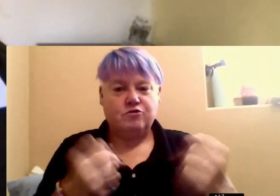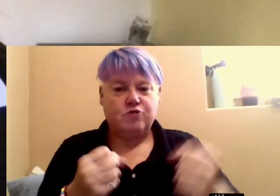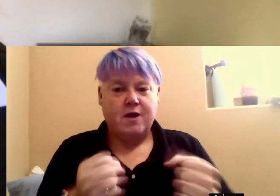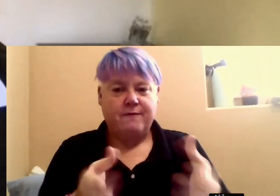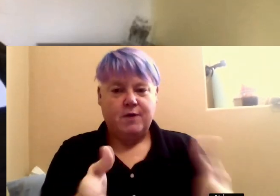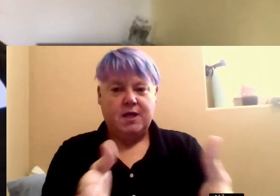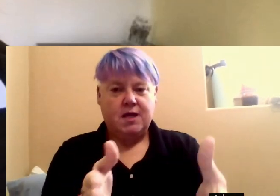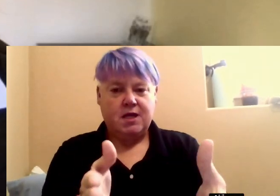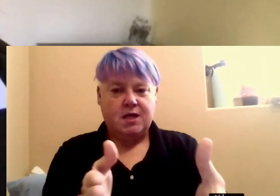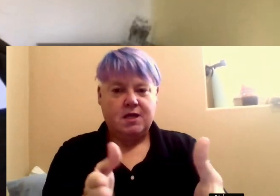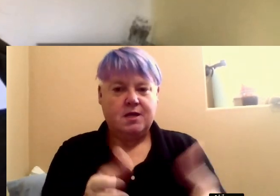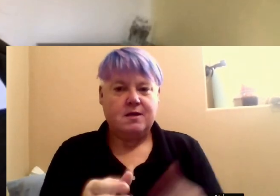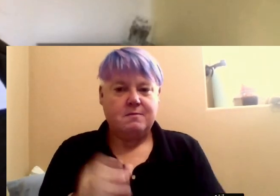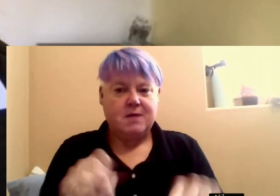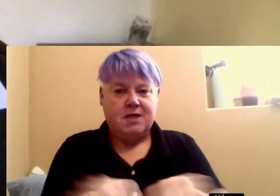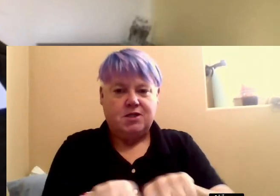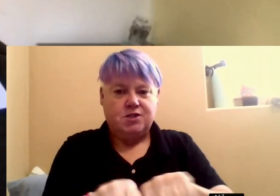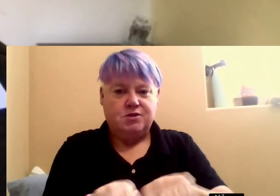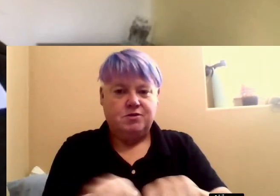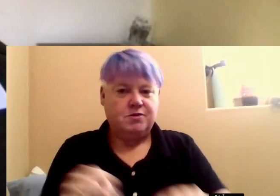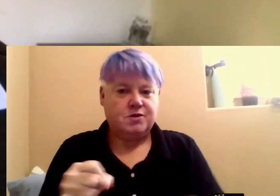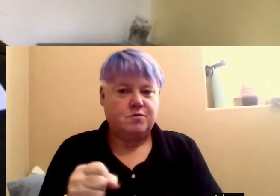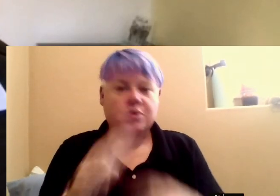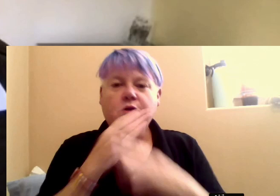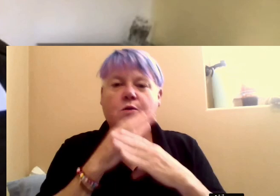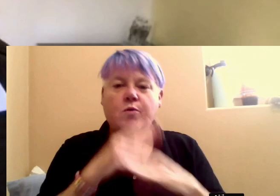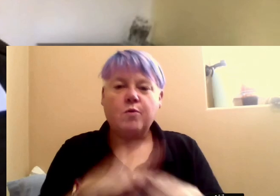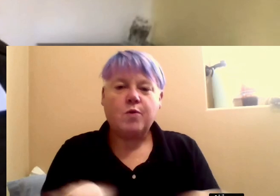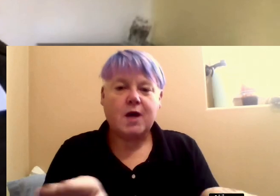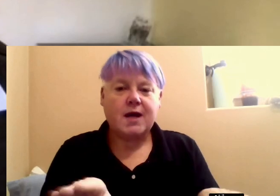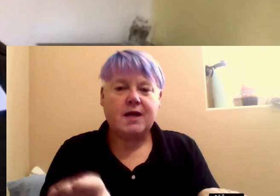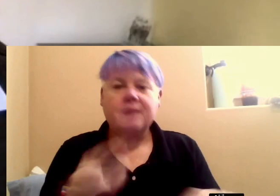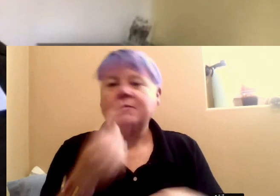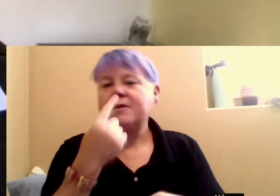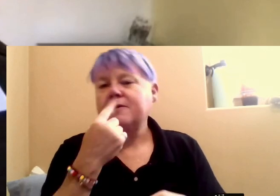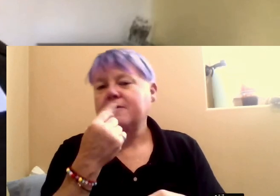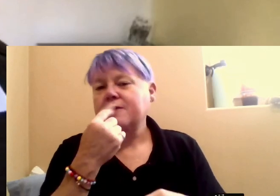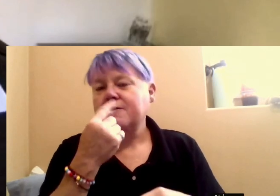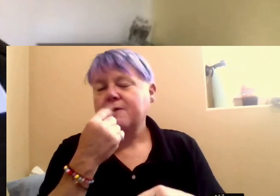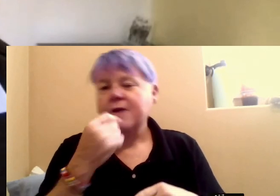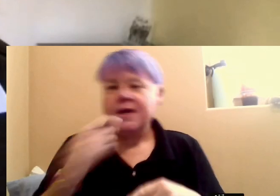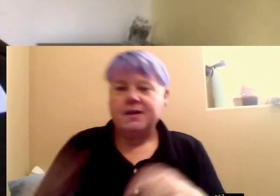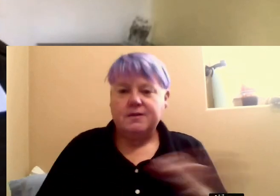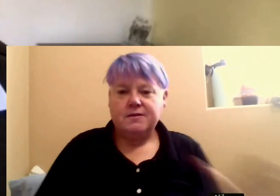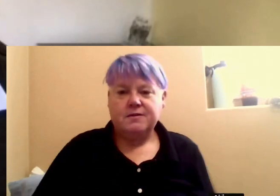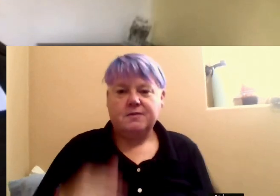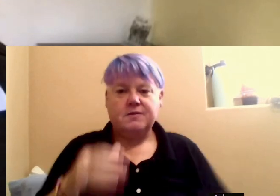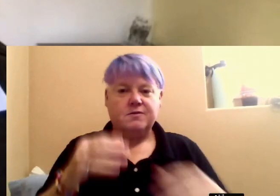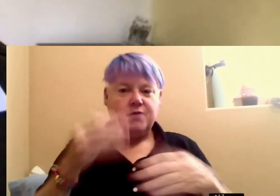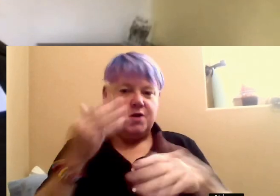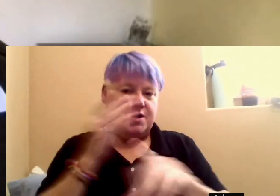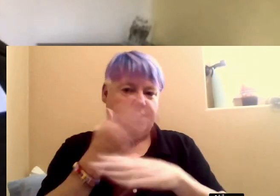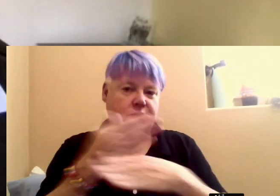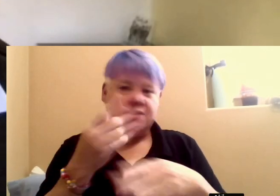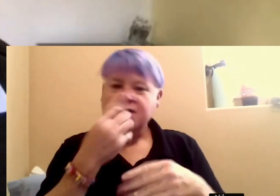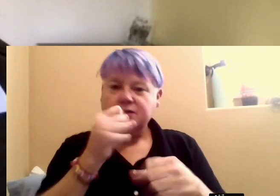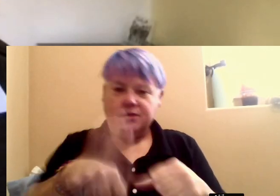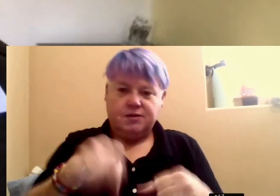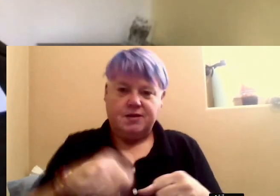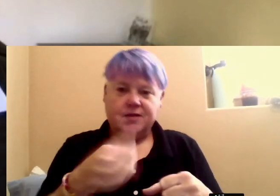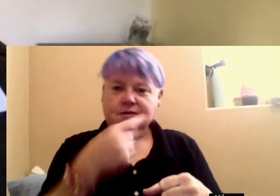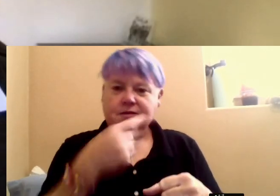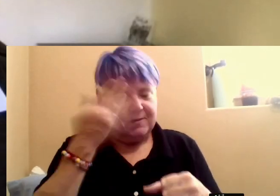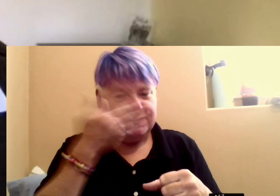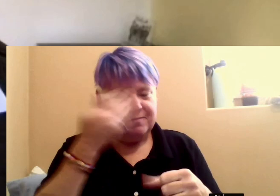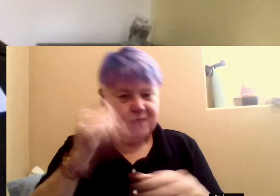My sneakers were nearly silent on the pavement, but the red plastic jug banged against my leg, so I held it aloft. The scent of gasoline was already